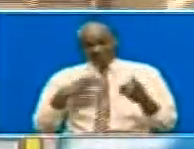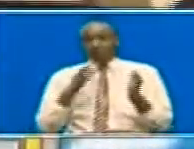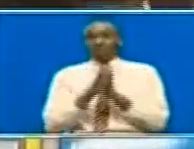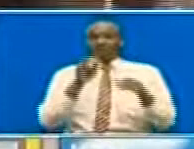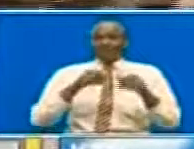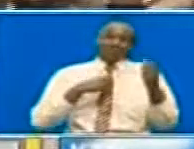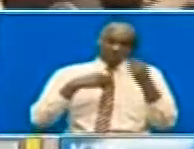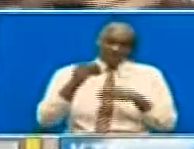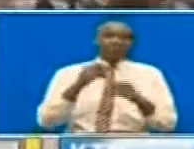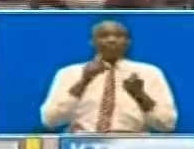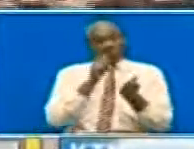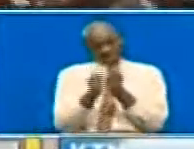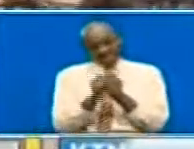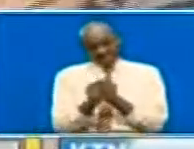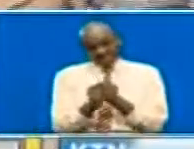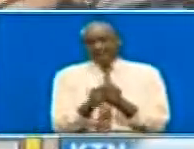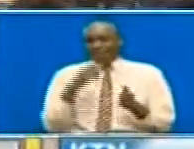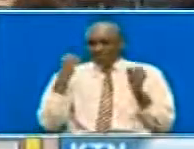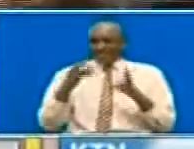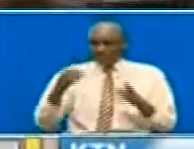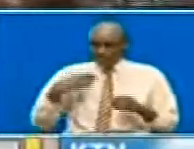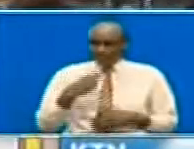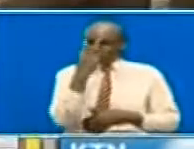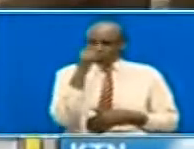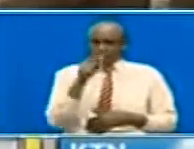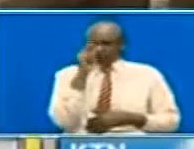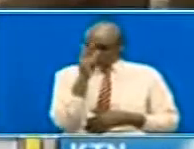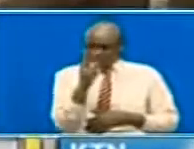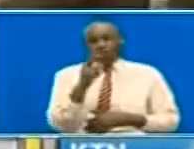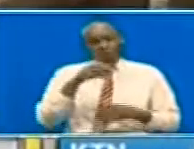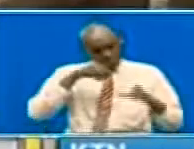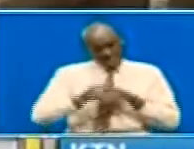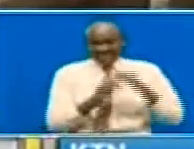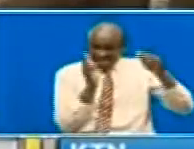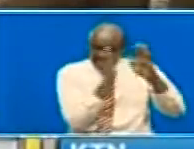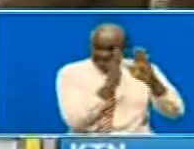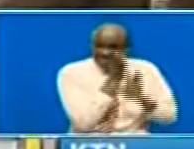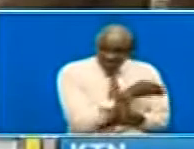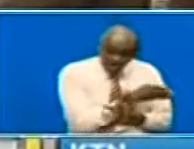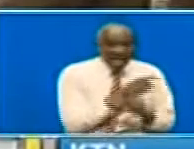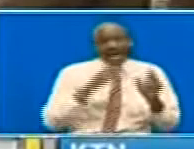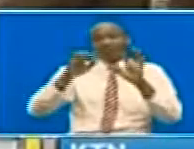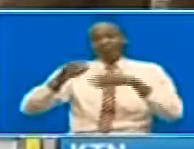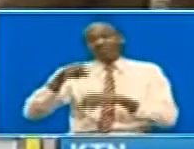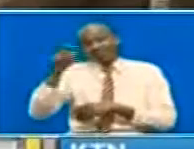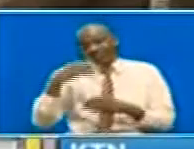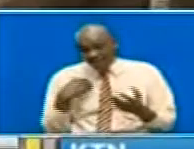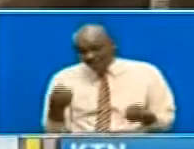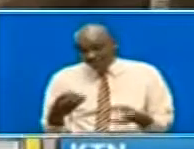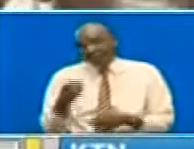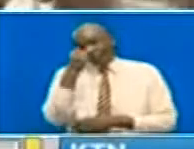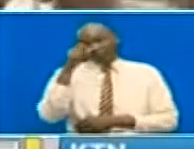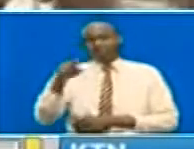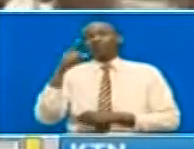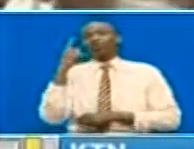release maize. Traders are said to be holding 2.2 million bags, while farmers are holding on to an estimated